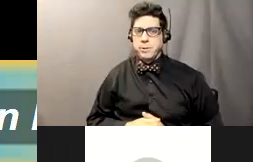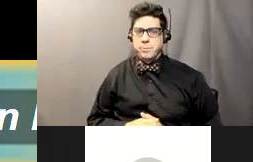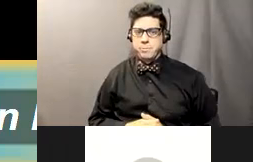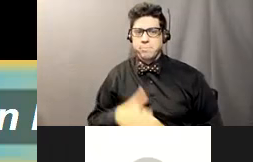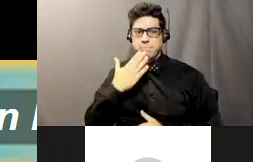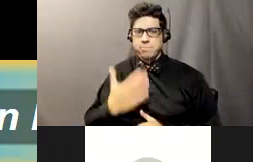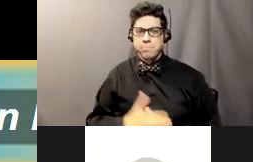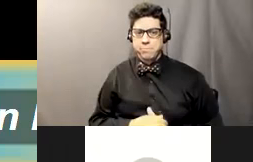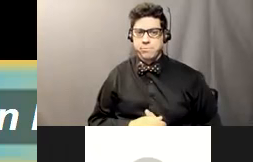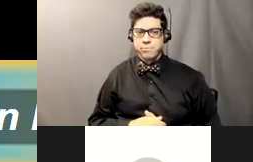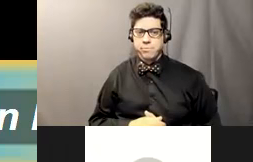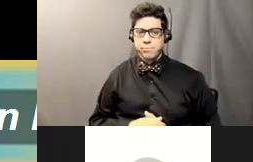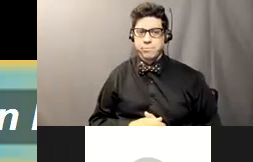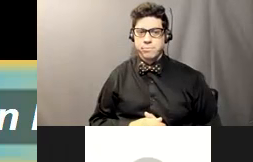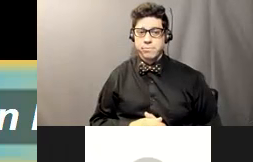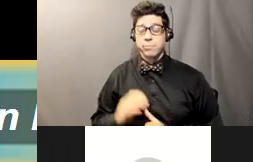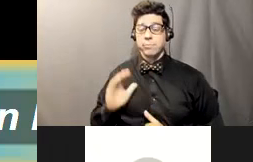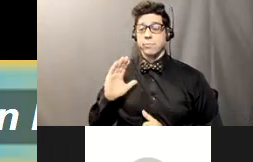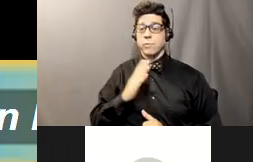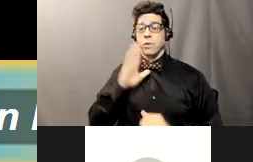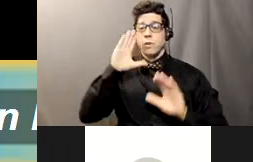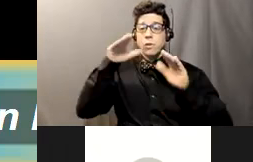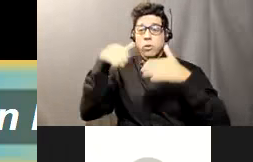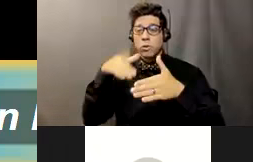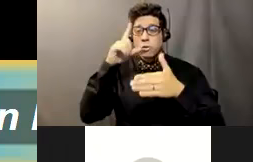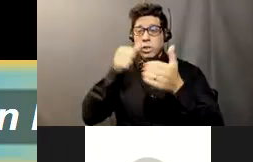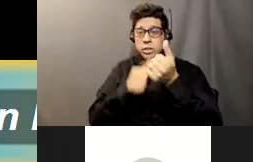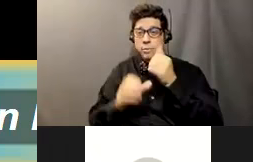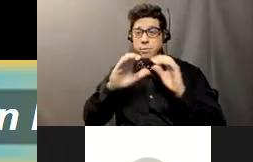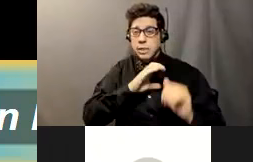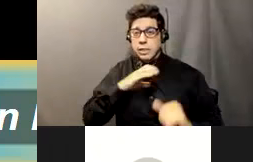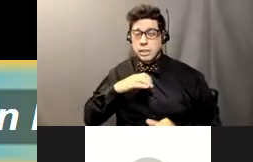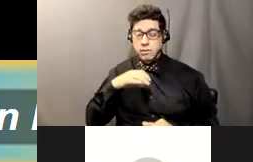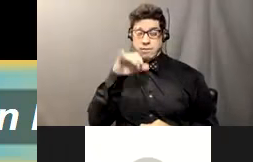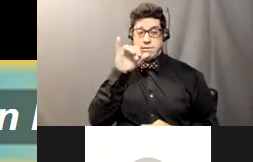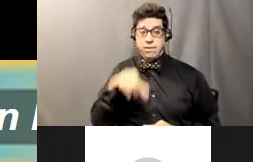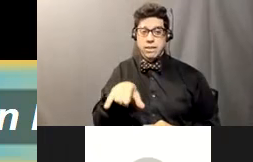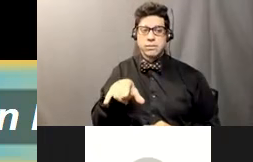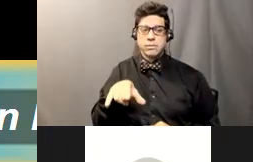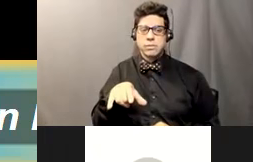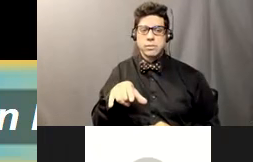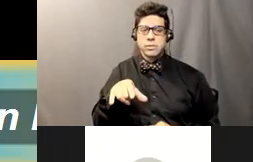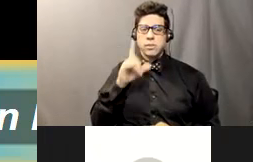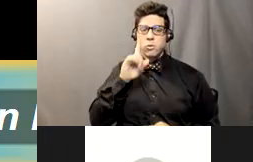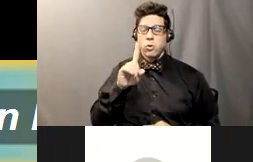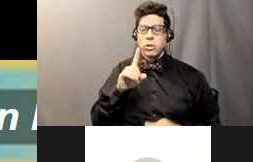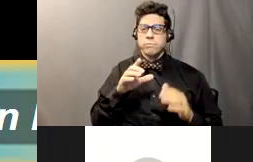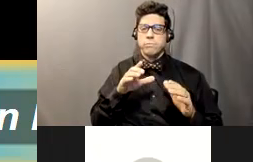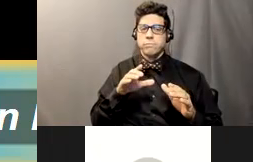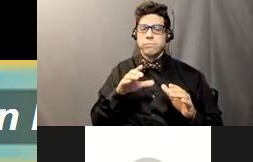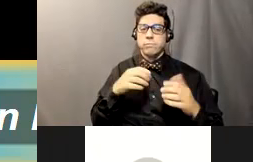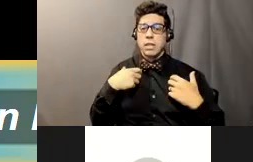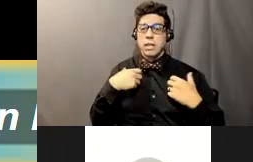Thank you. So a particular focus for our subcommittee has been the collaboration between public health and behavioral health in exploring